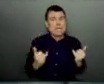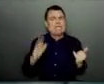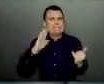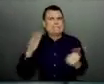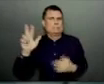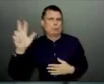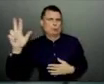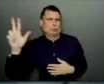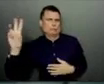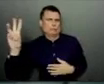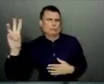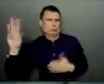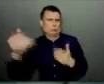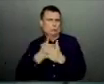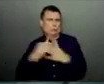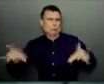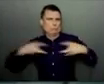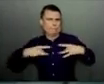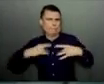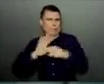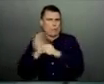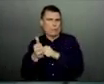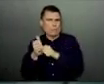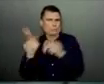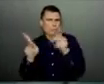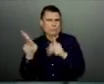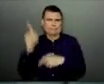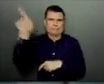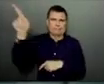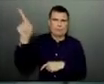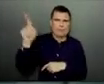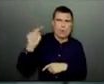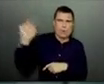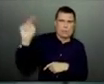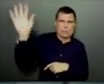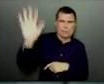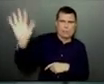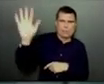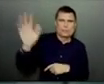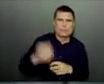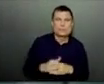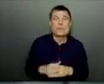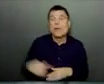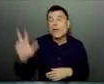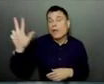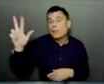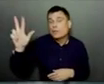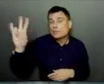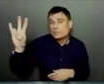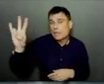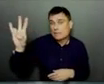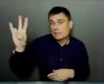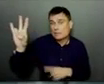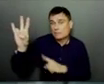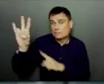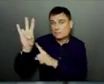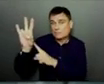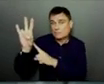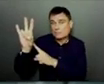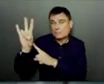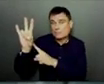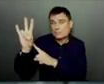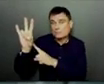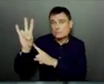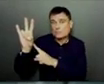gives us 7,803 active cases now in British Columbia, of whom 373